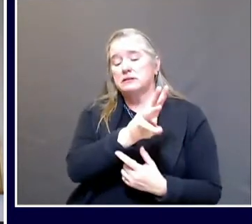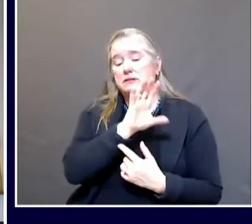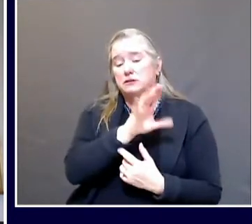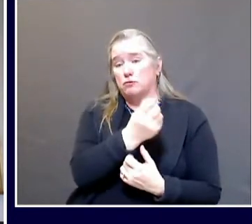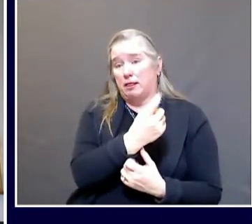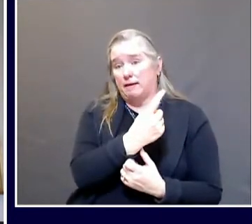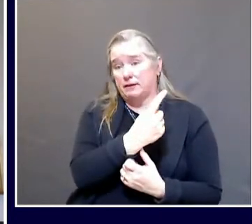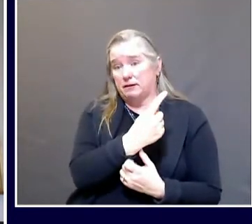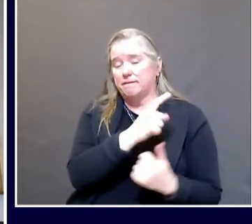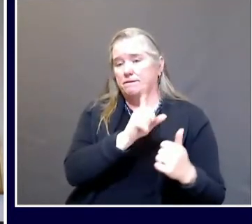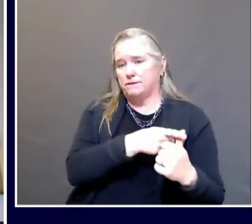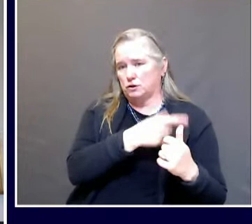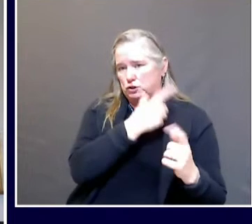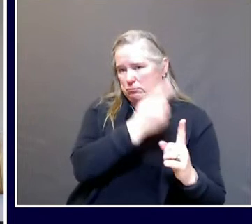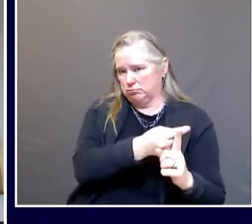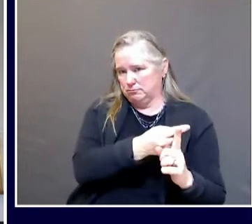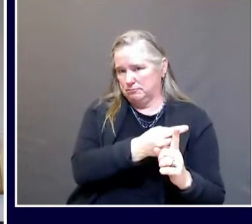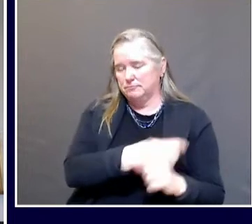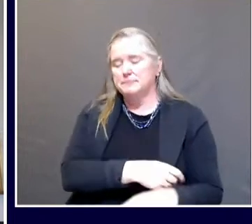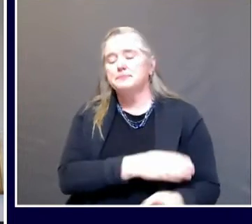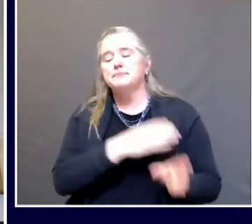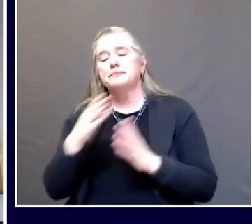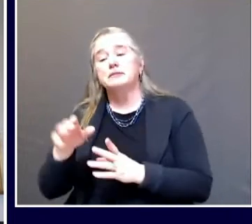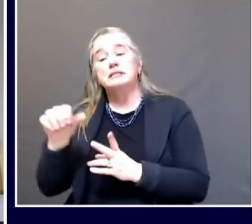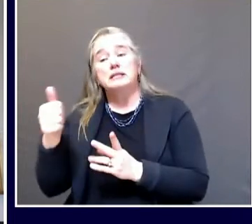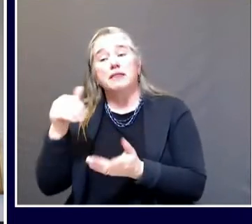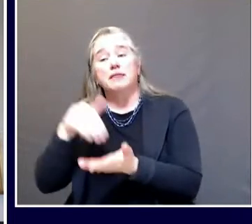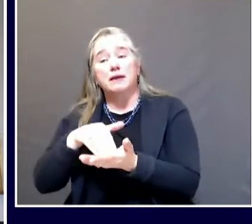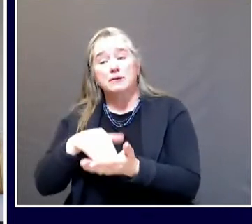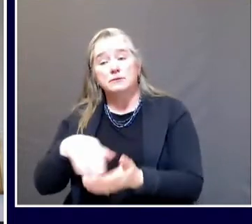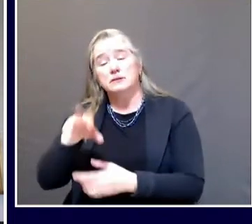59,611 are first doses and